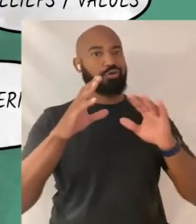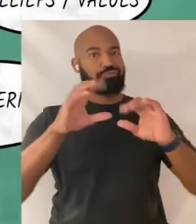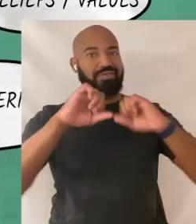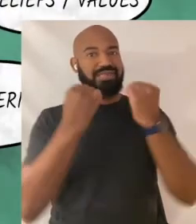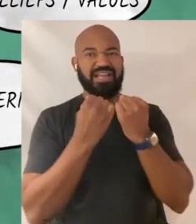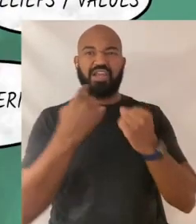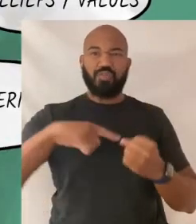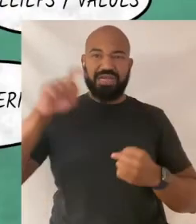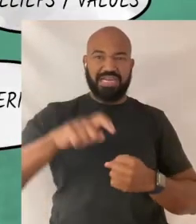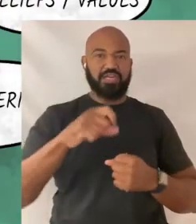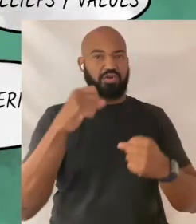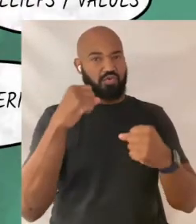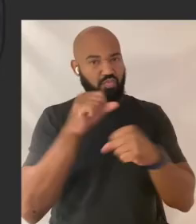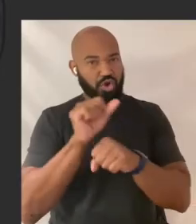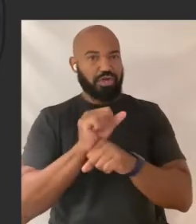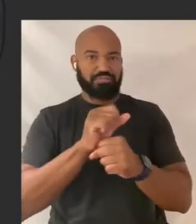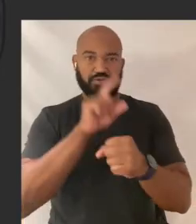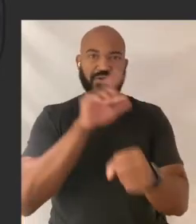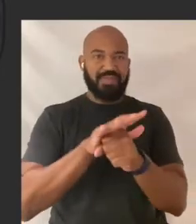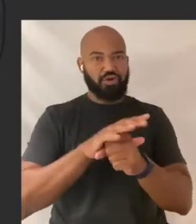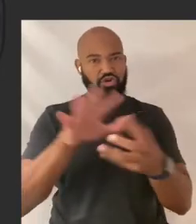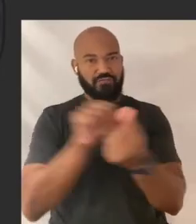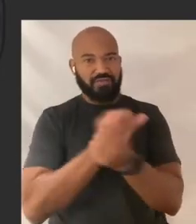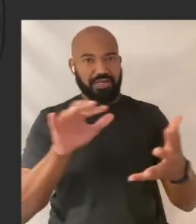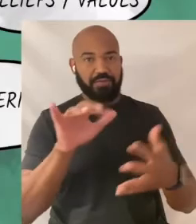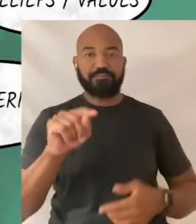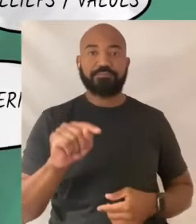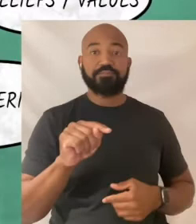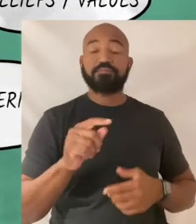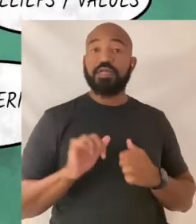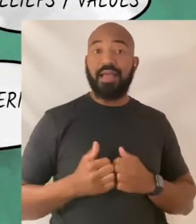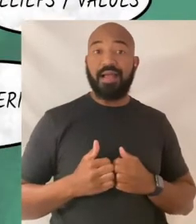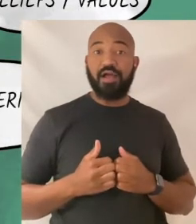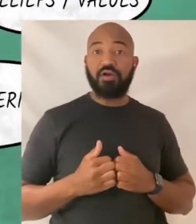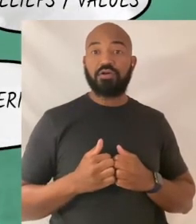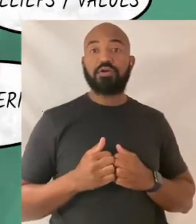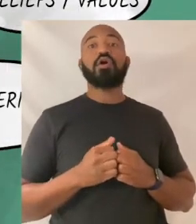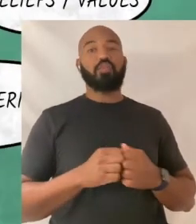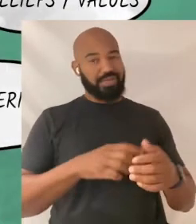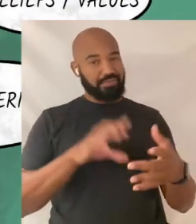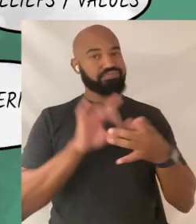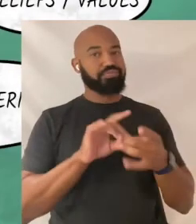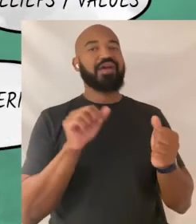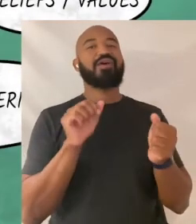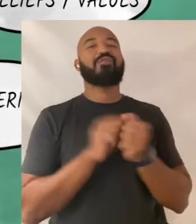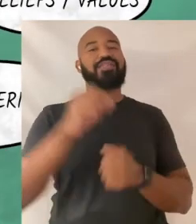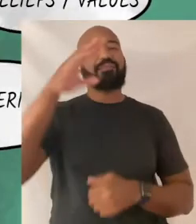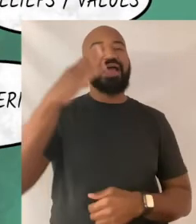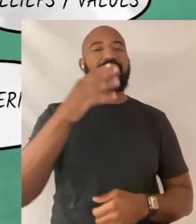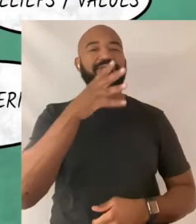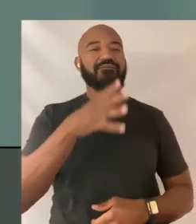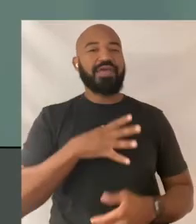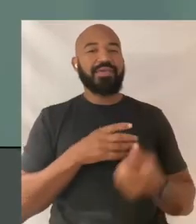all commit to defeating it. But how do we do that? We do so by tapping into Black